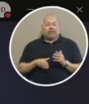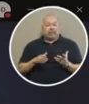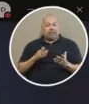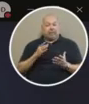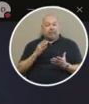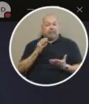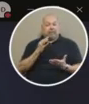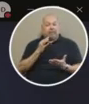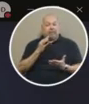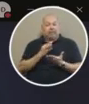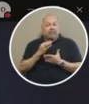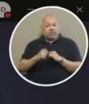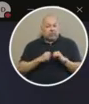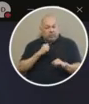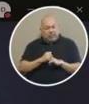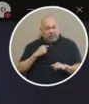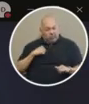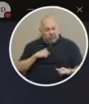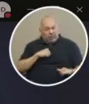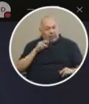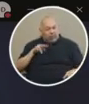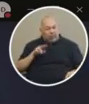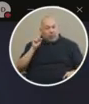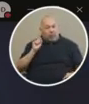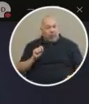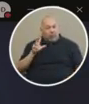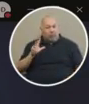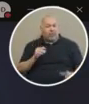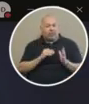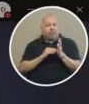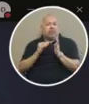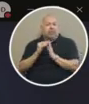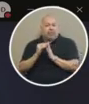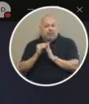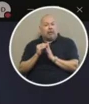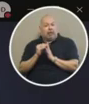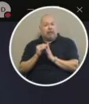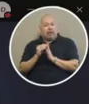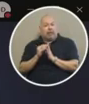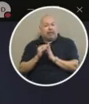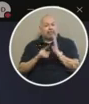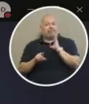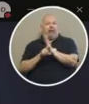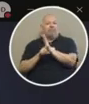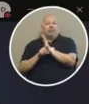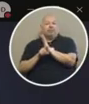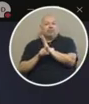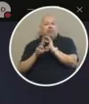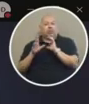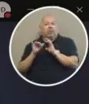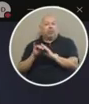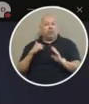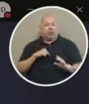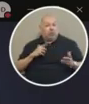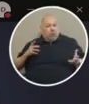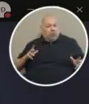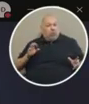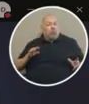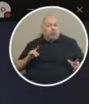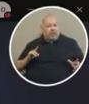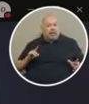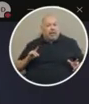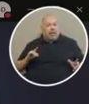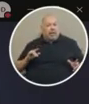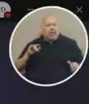year. We're still looking at a $1.3 million deficit in doing that. We're okay with the